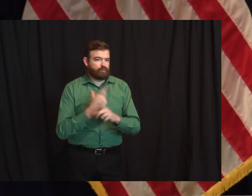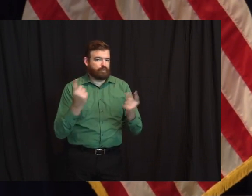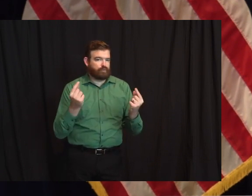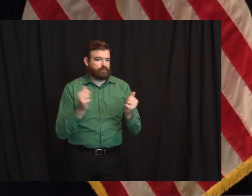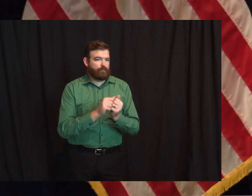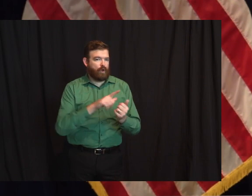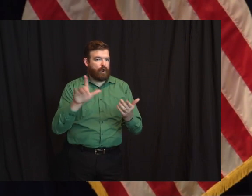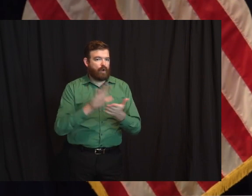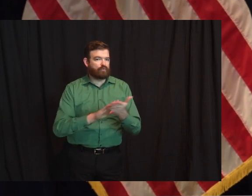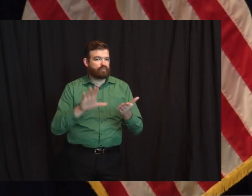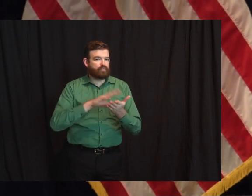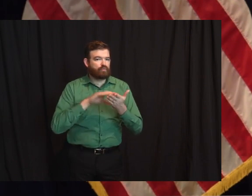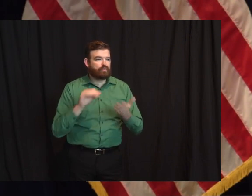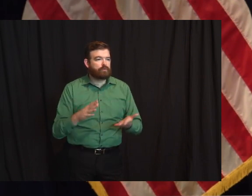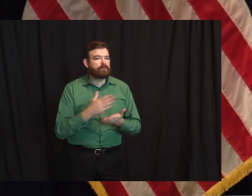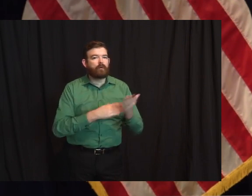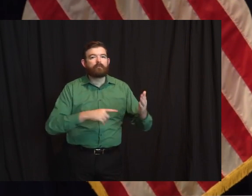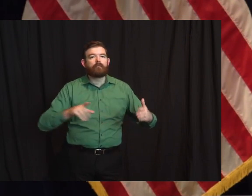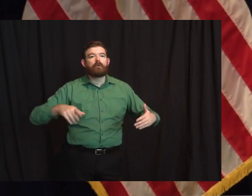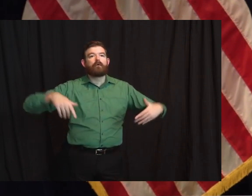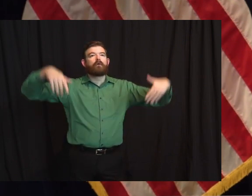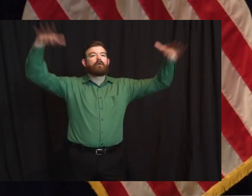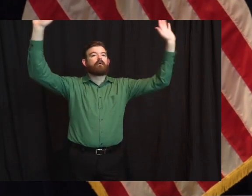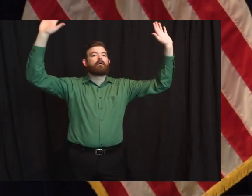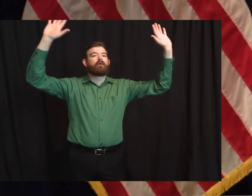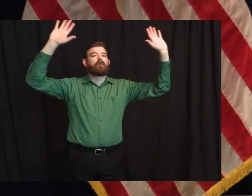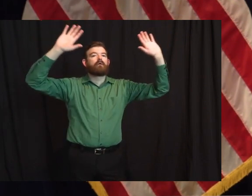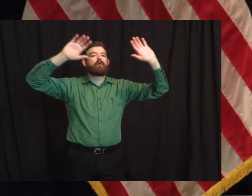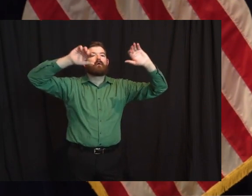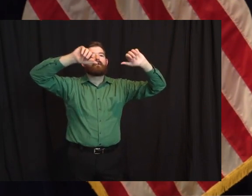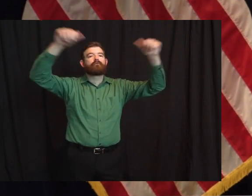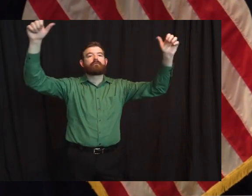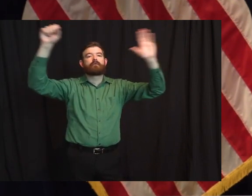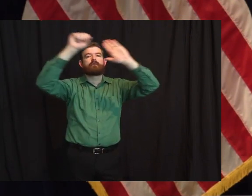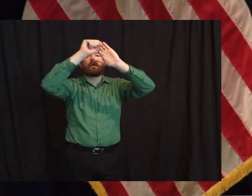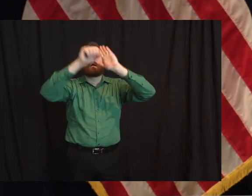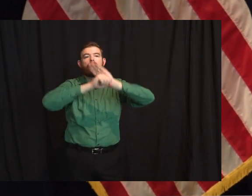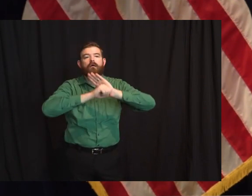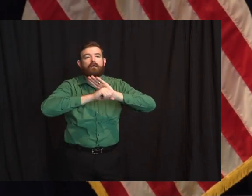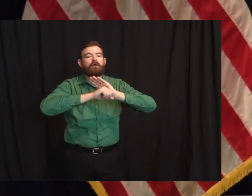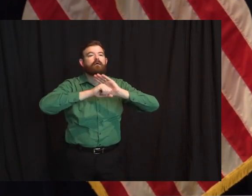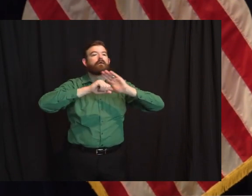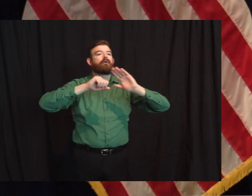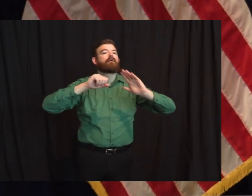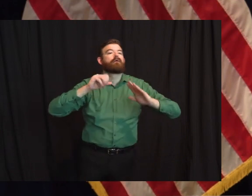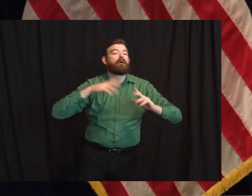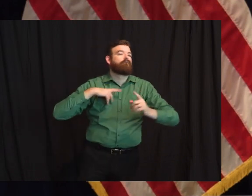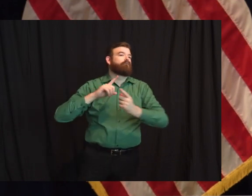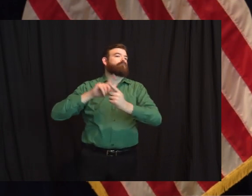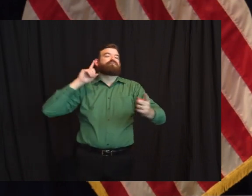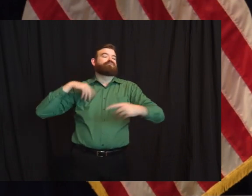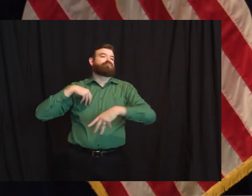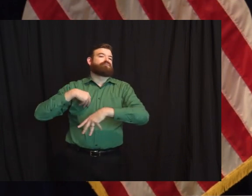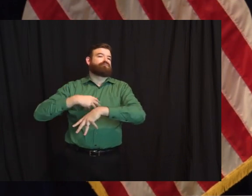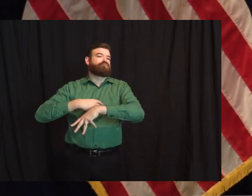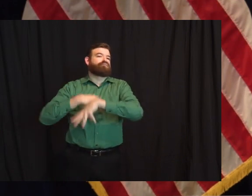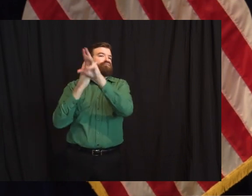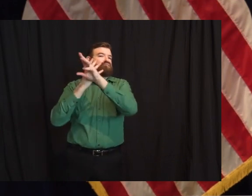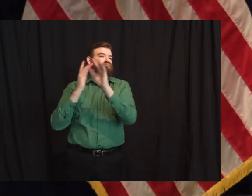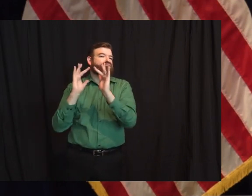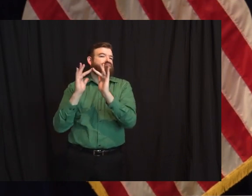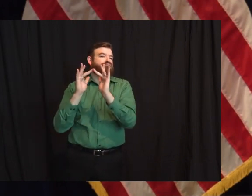country throw the towel in and say we're going to be virtual for the fall. I think the University of California system, I believe Stanford as well has said